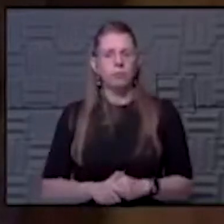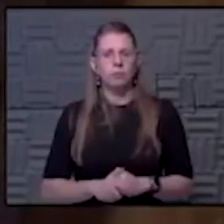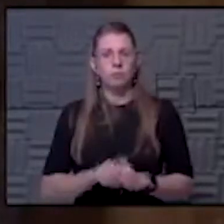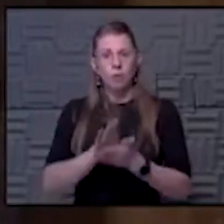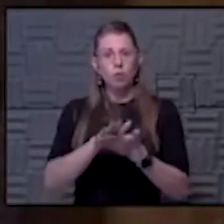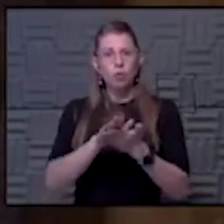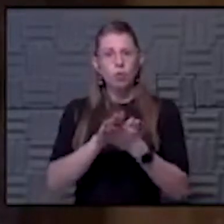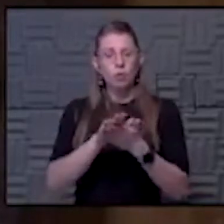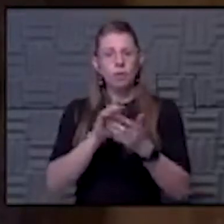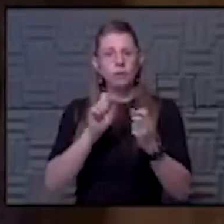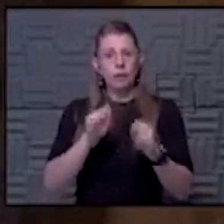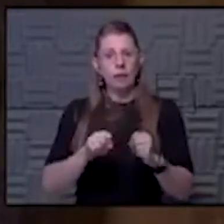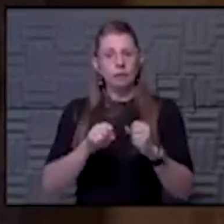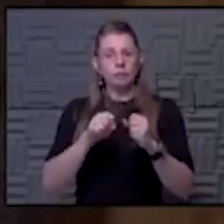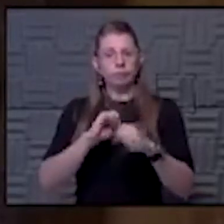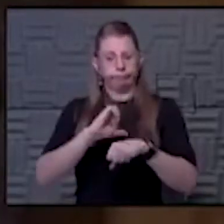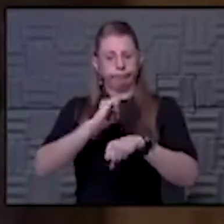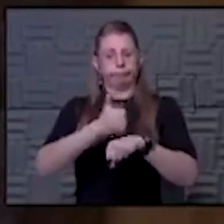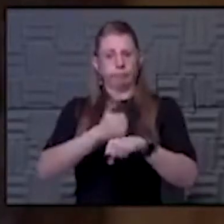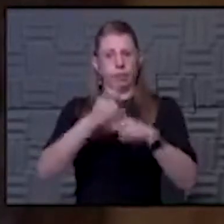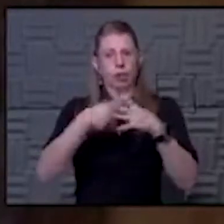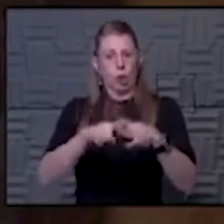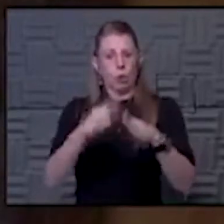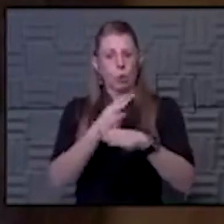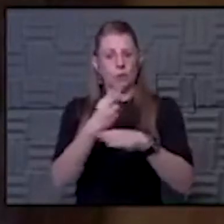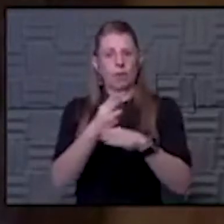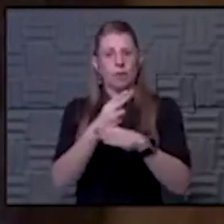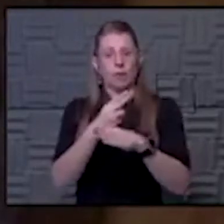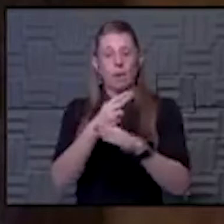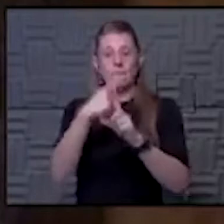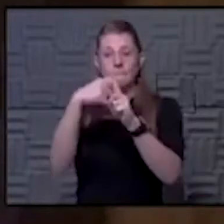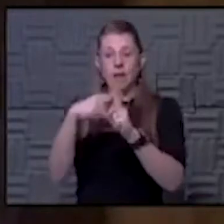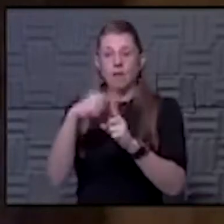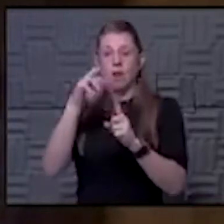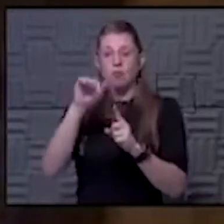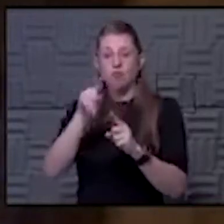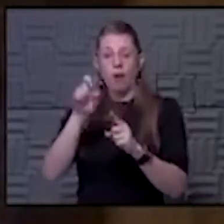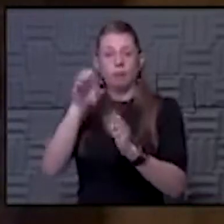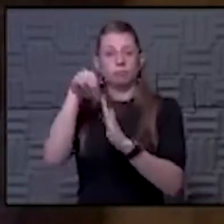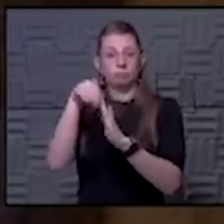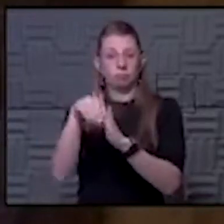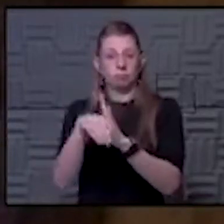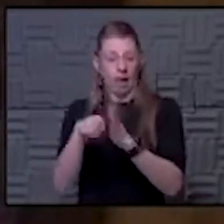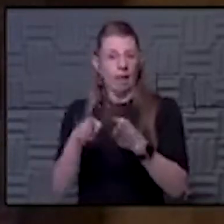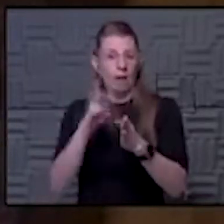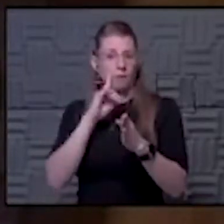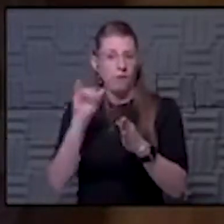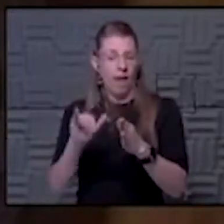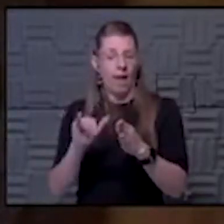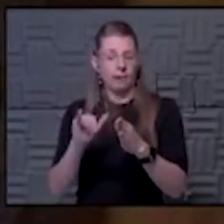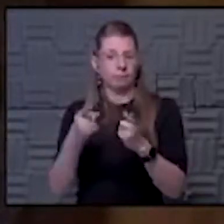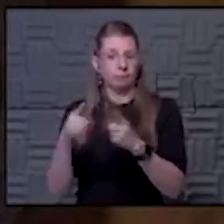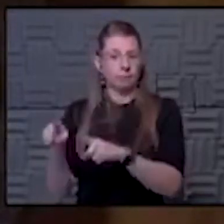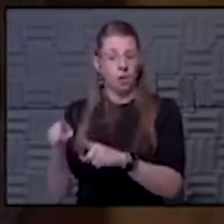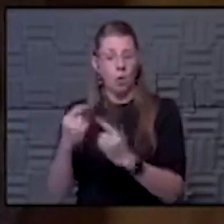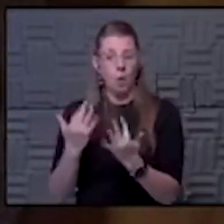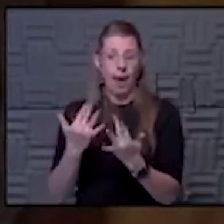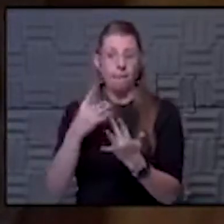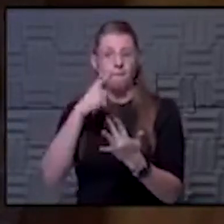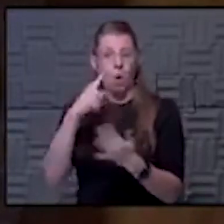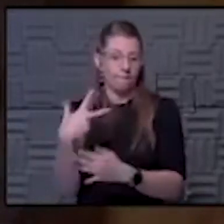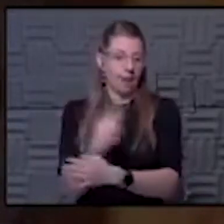schools can implement when the positivity rate allows for that. And they don't need to wait for